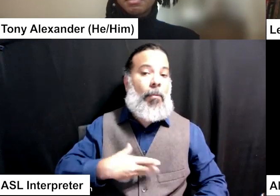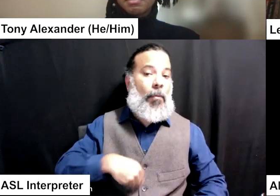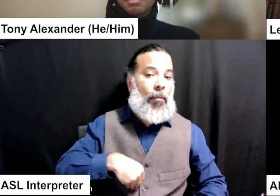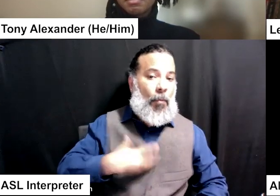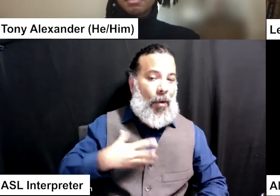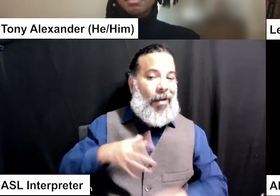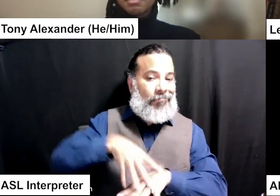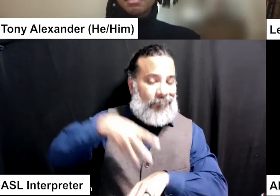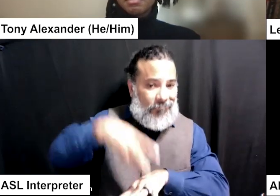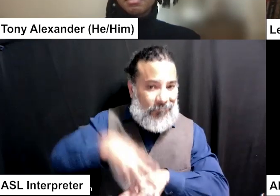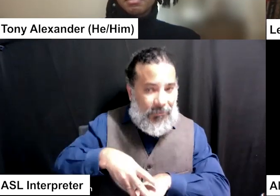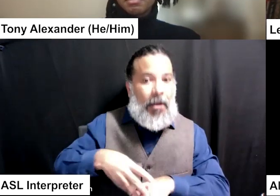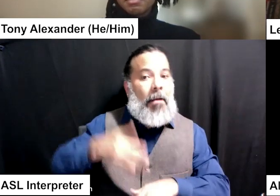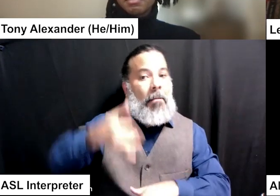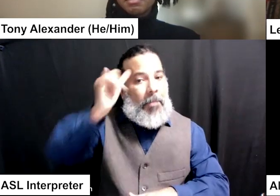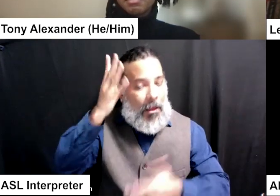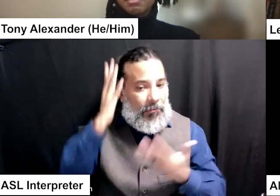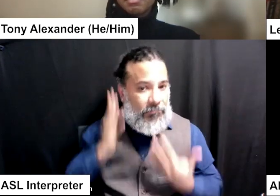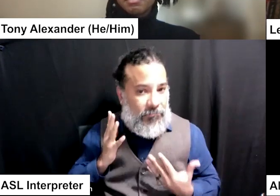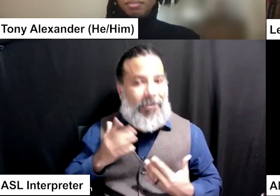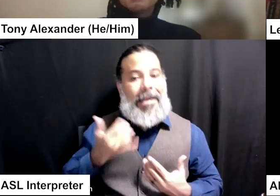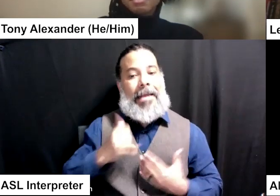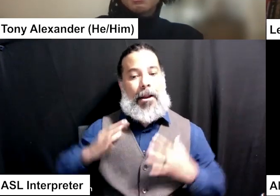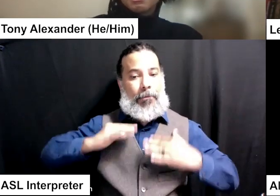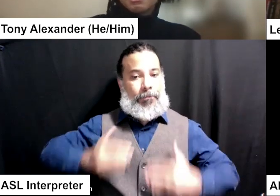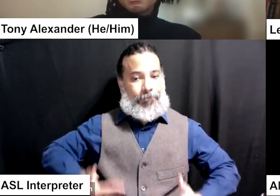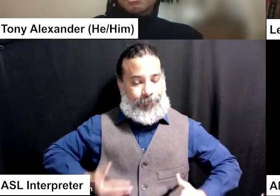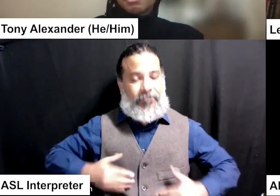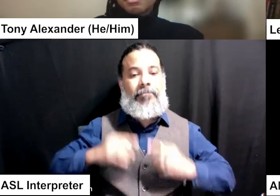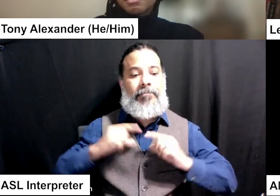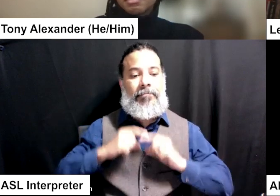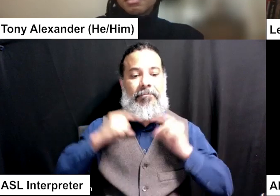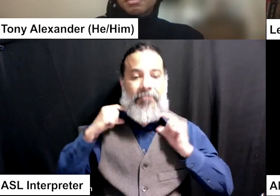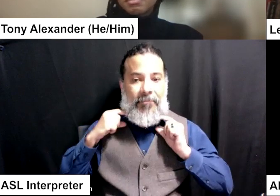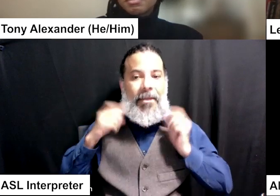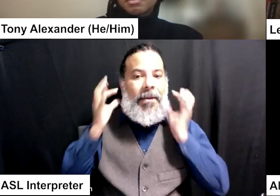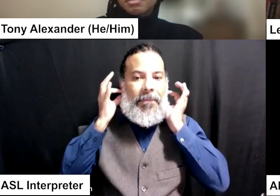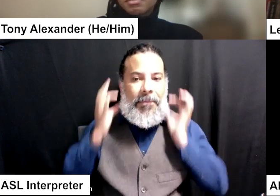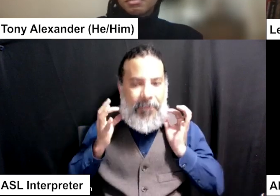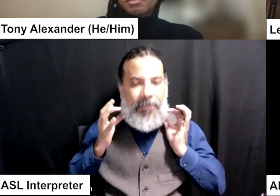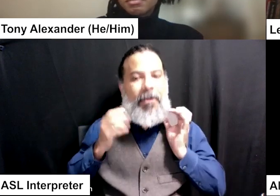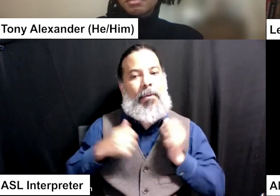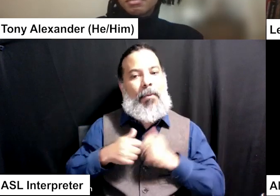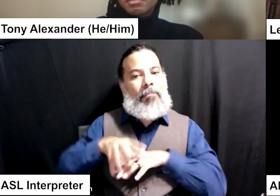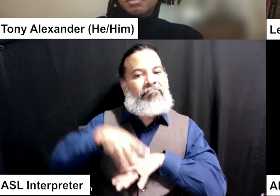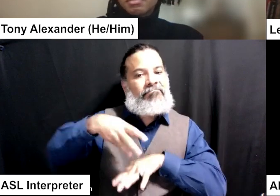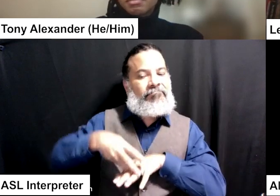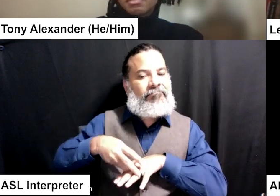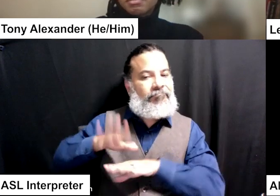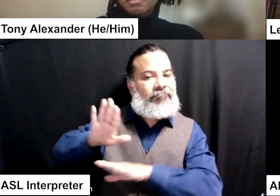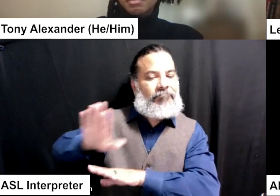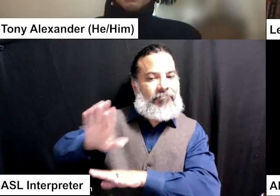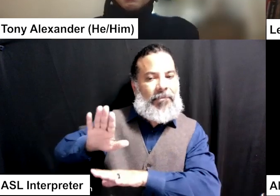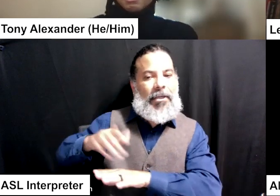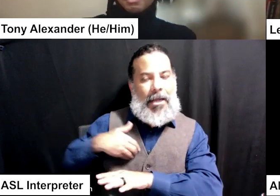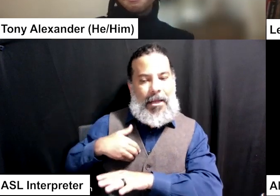am wearing a yellow turtleneck and large beaded yellow earrings by a Native American woman and friend of mine who runs a small jewelry